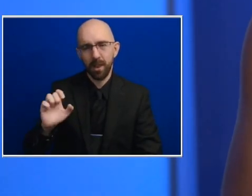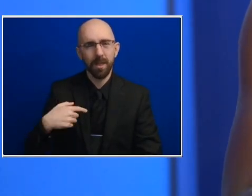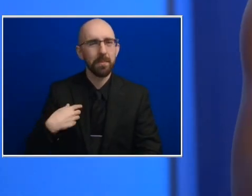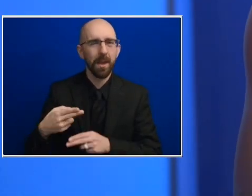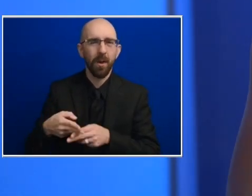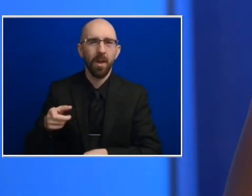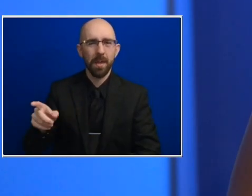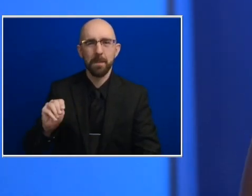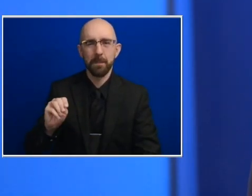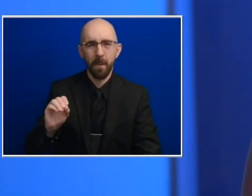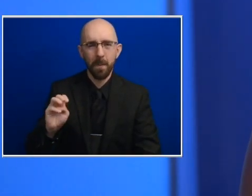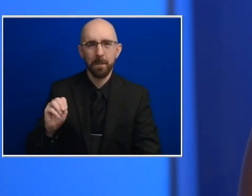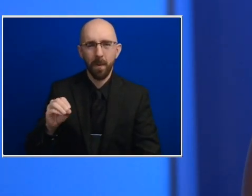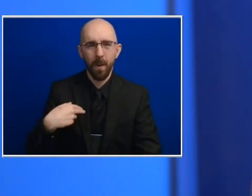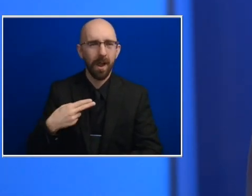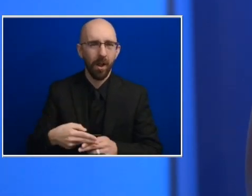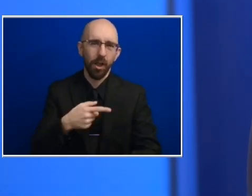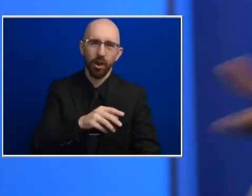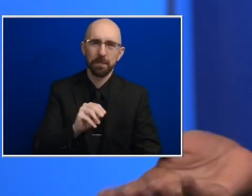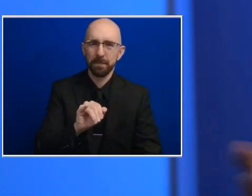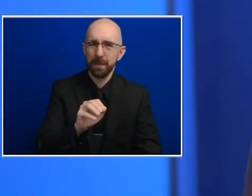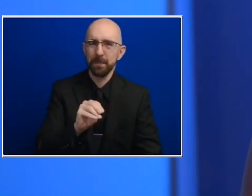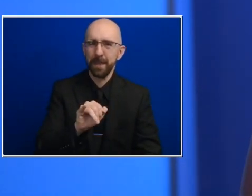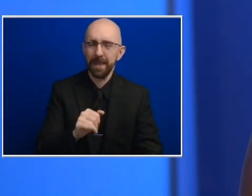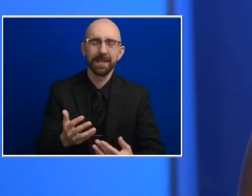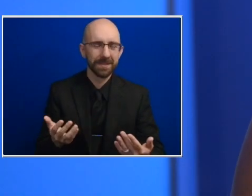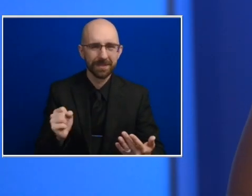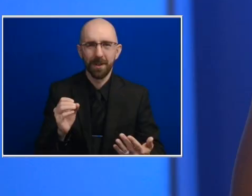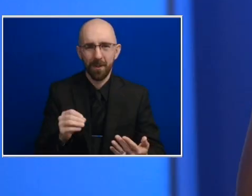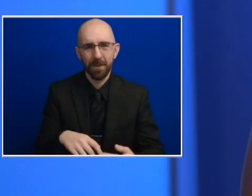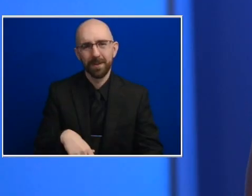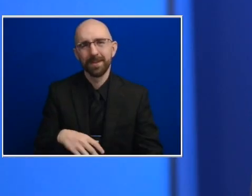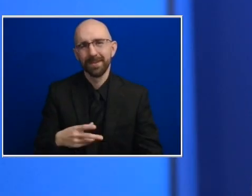Momo, and I call her Mimi. So, Mimi and Momo.